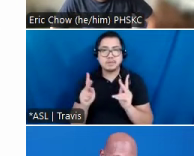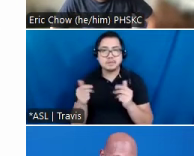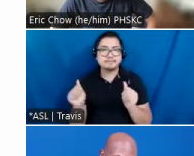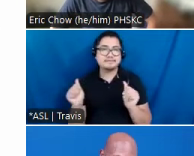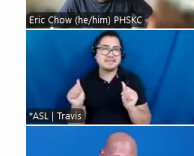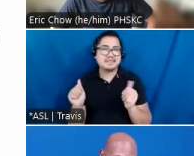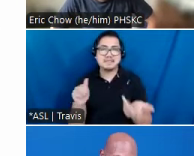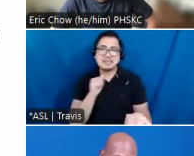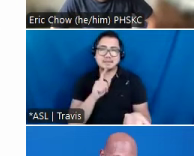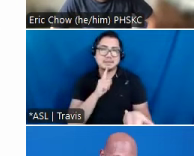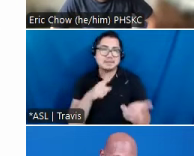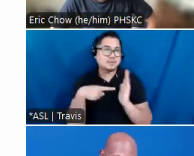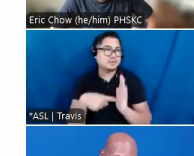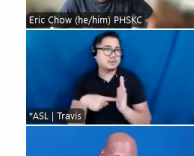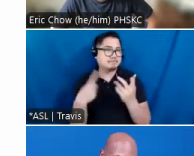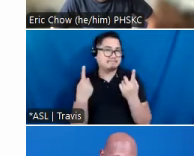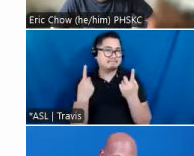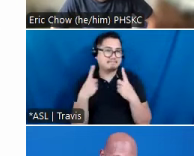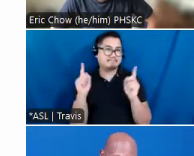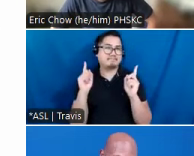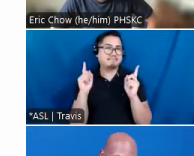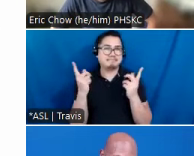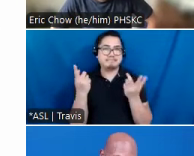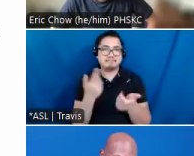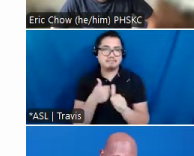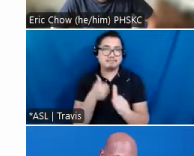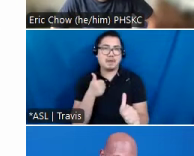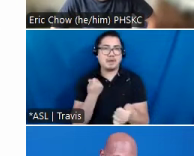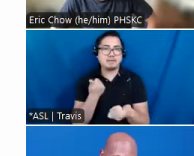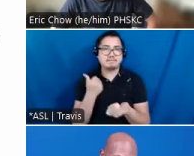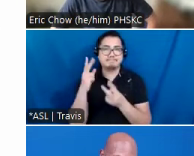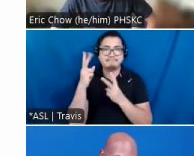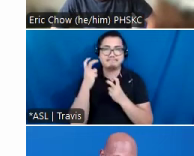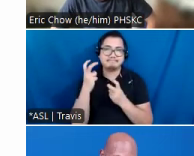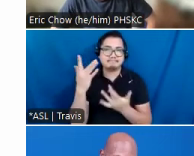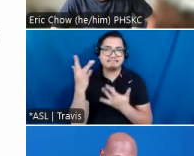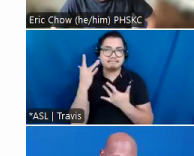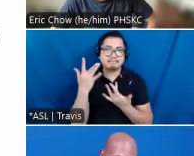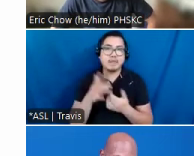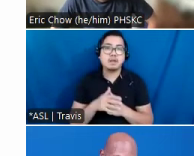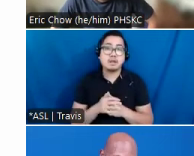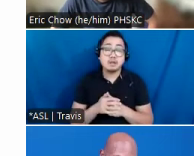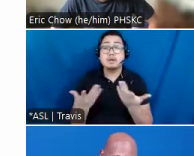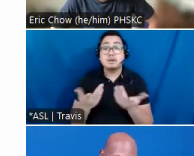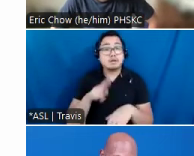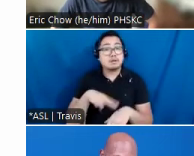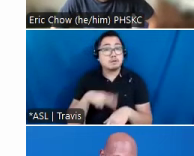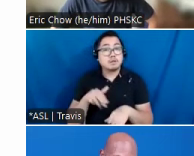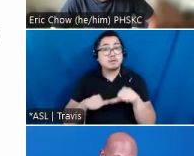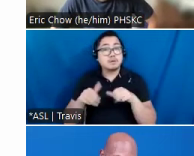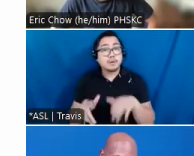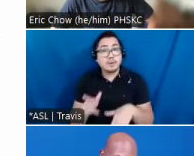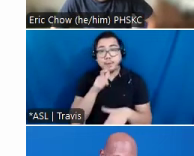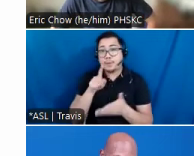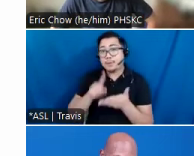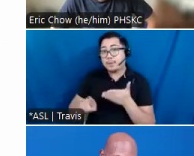haven't really shown to be very effective at preventing infection from happening. Of course, the scientists who are researching